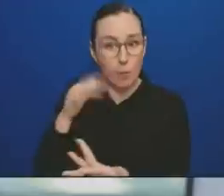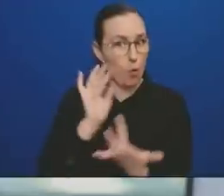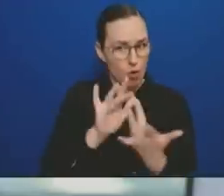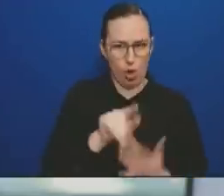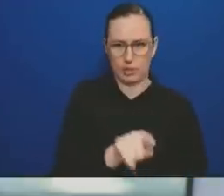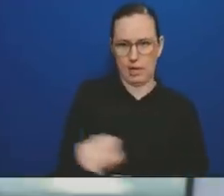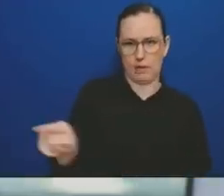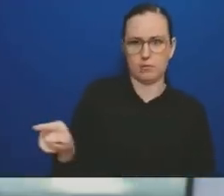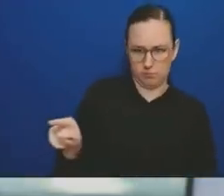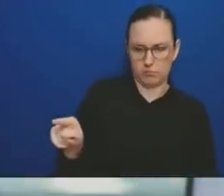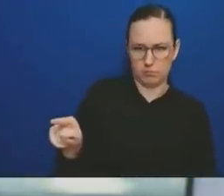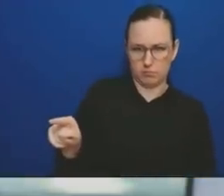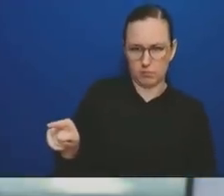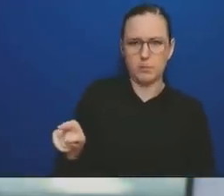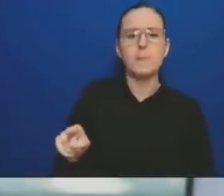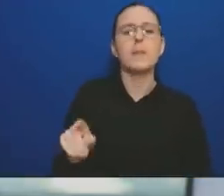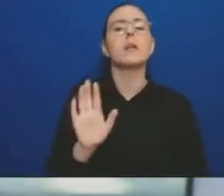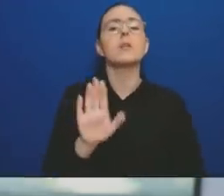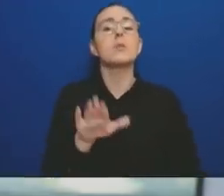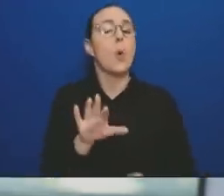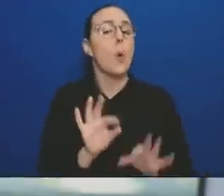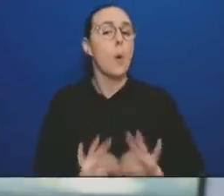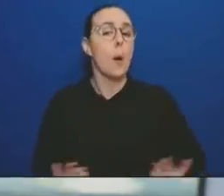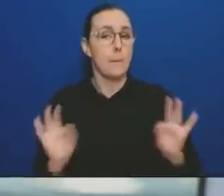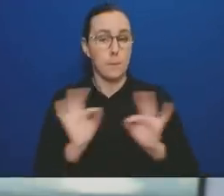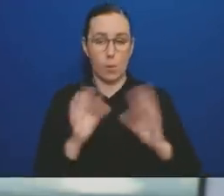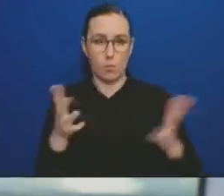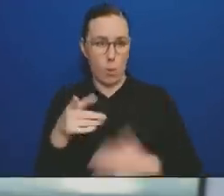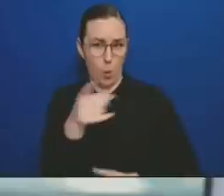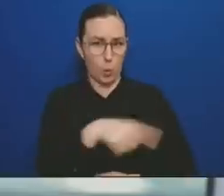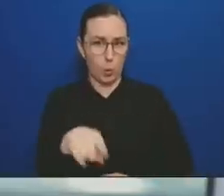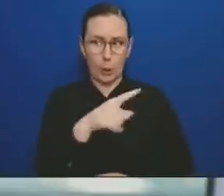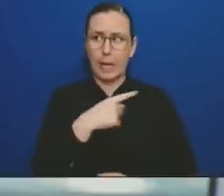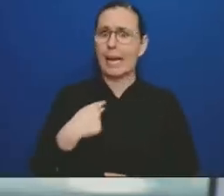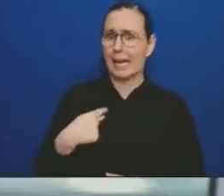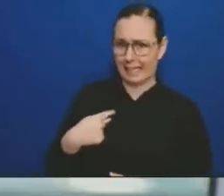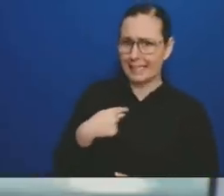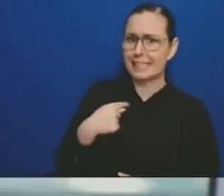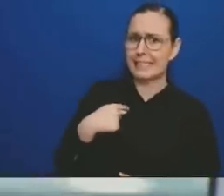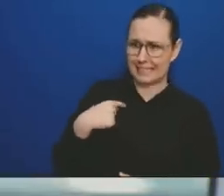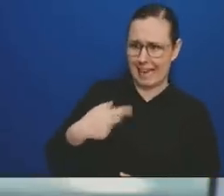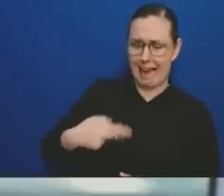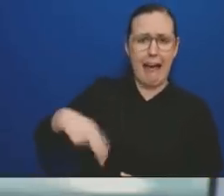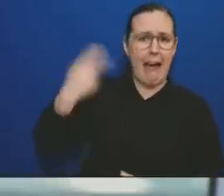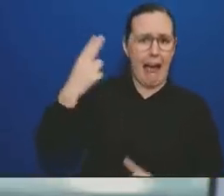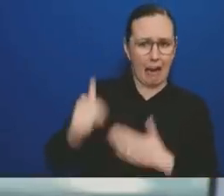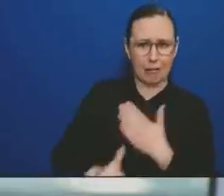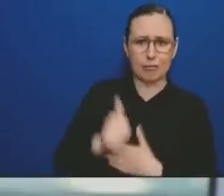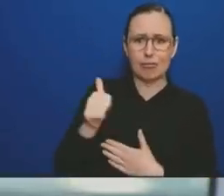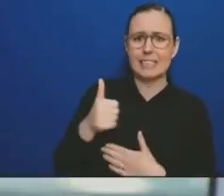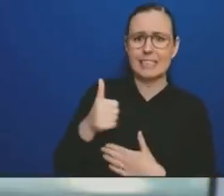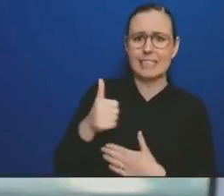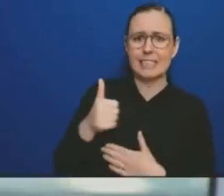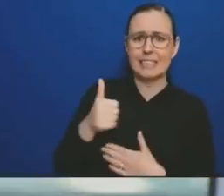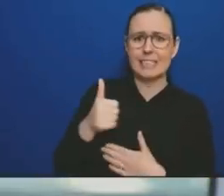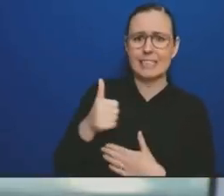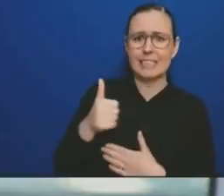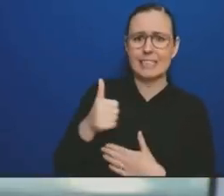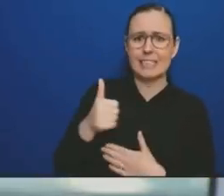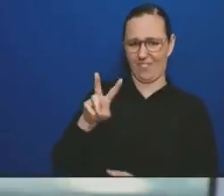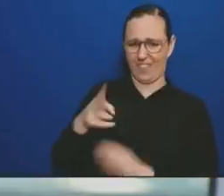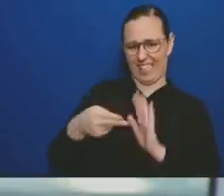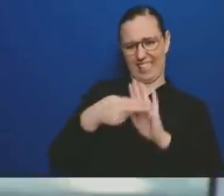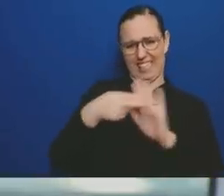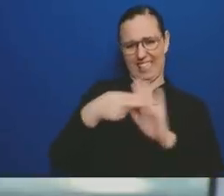through a proactive process of monitoring our lab data. So it is important, if you are one of those high-risk people, to